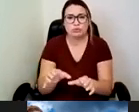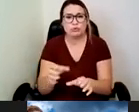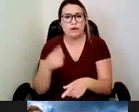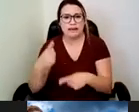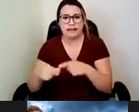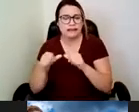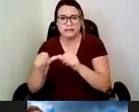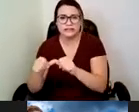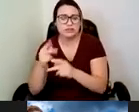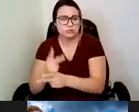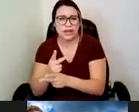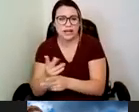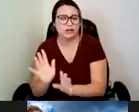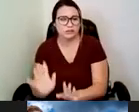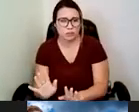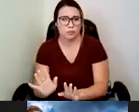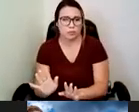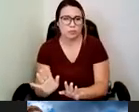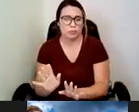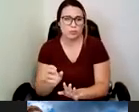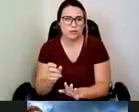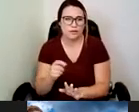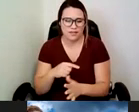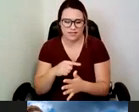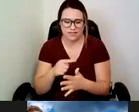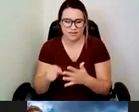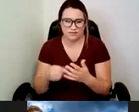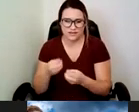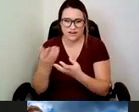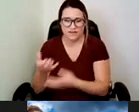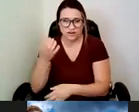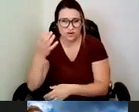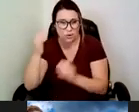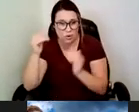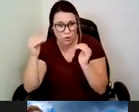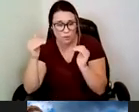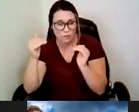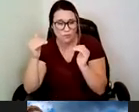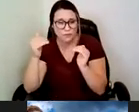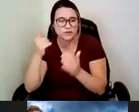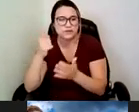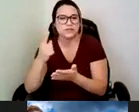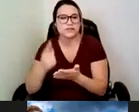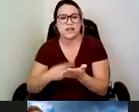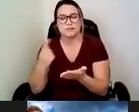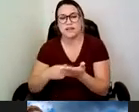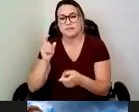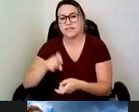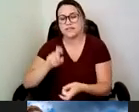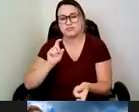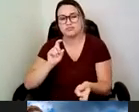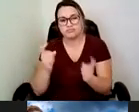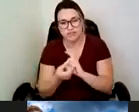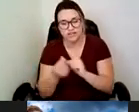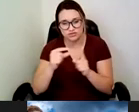all not necessarily offer hope. Sometimes we have to rephrase hope because we all are going to die and it may not